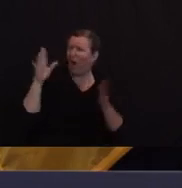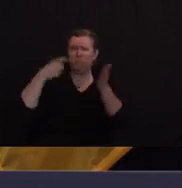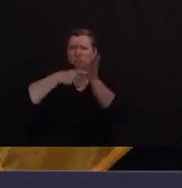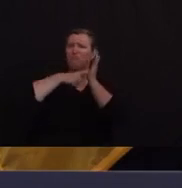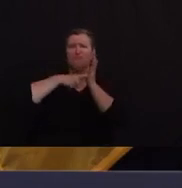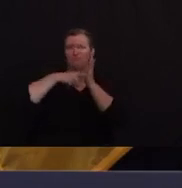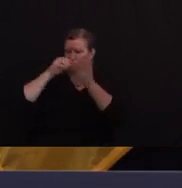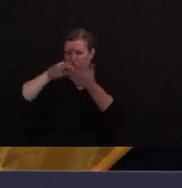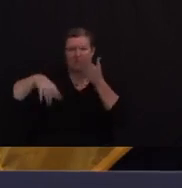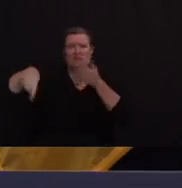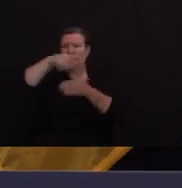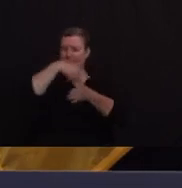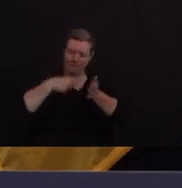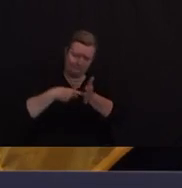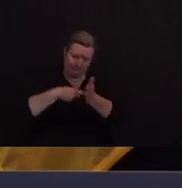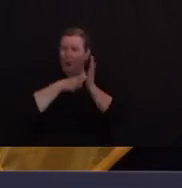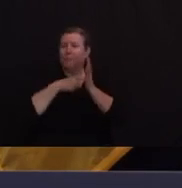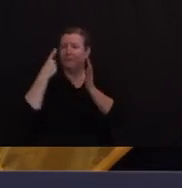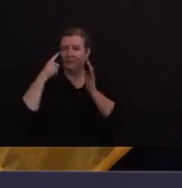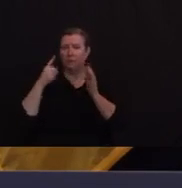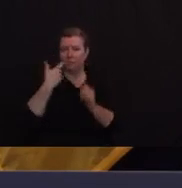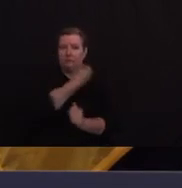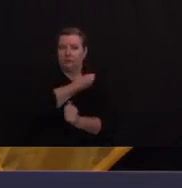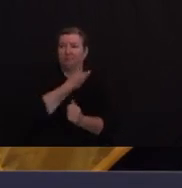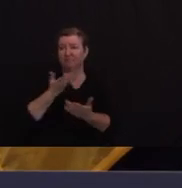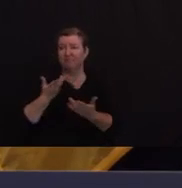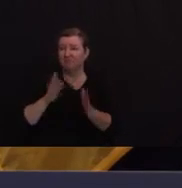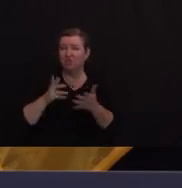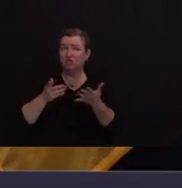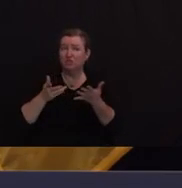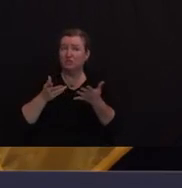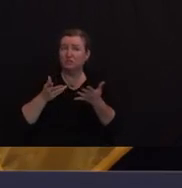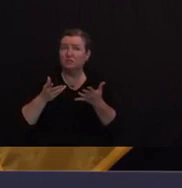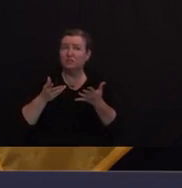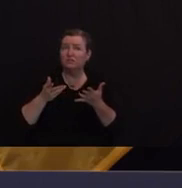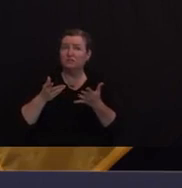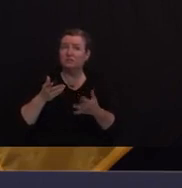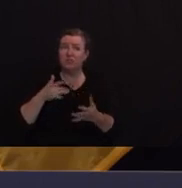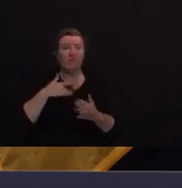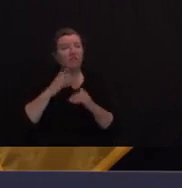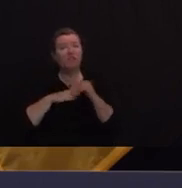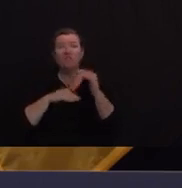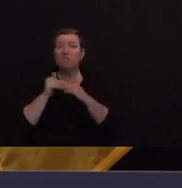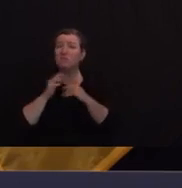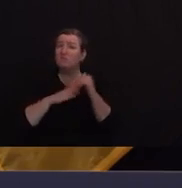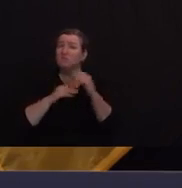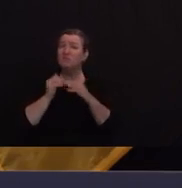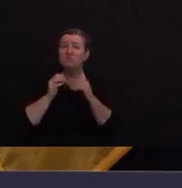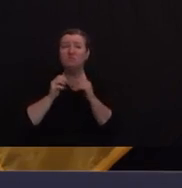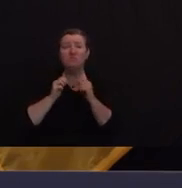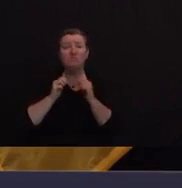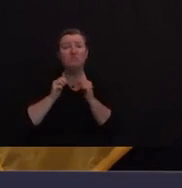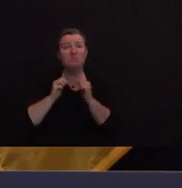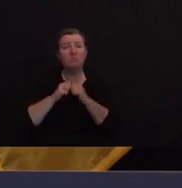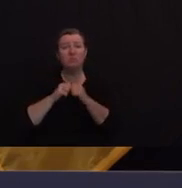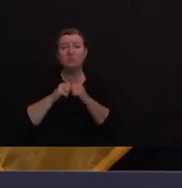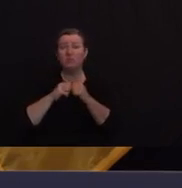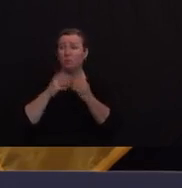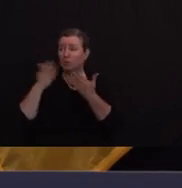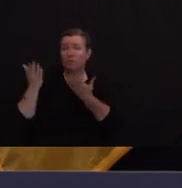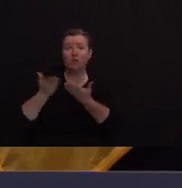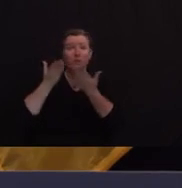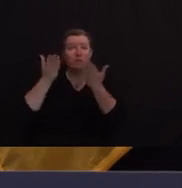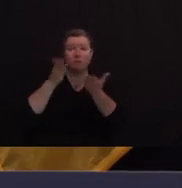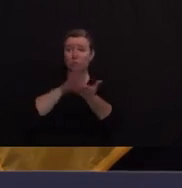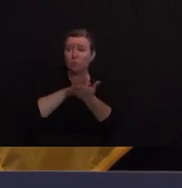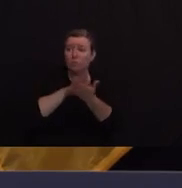give you two parts to this answer. We feel comfortable, as I sit here on August 30th, with the package that we've got in place for the